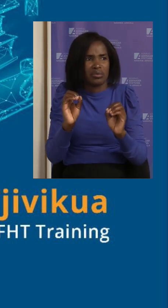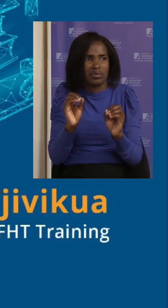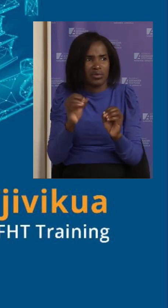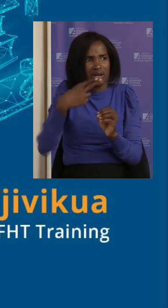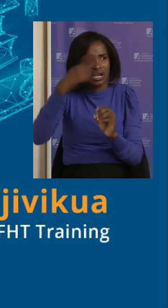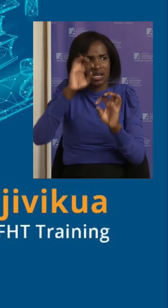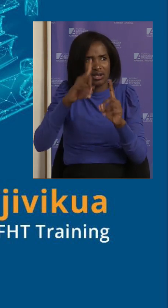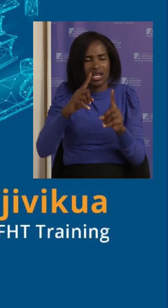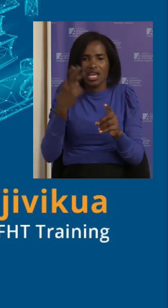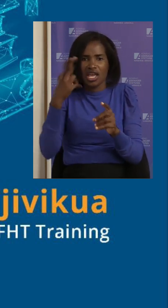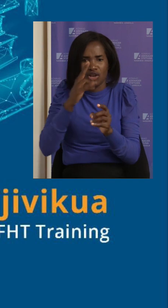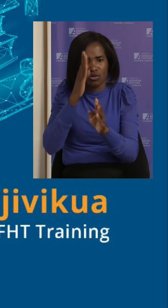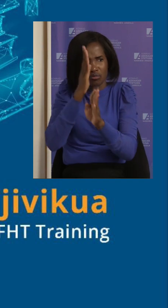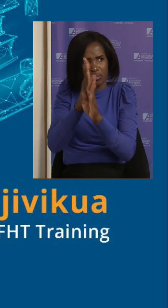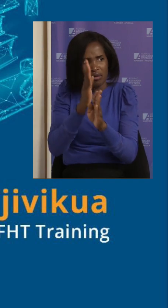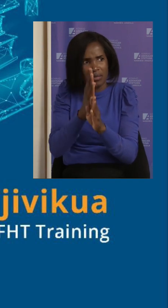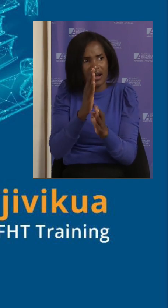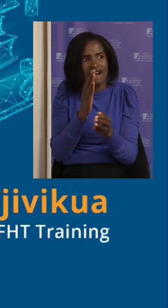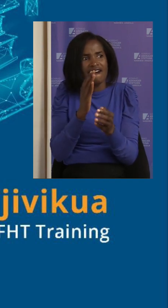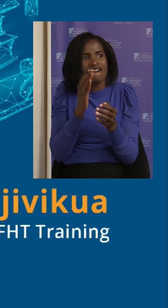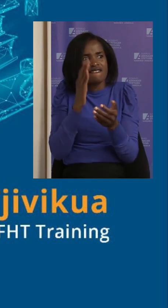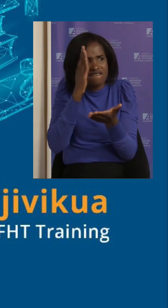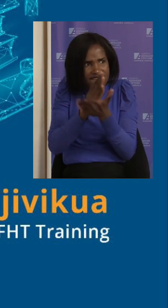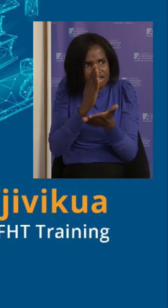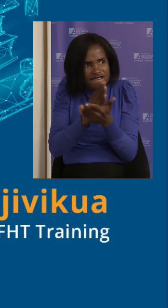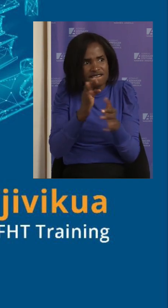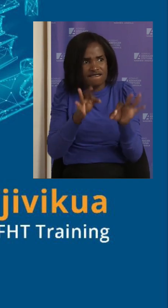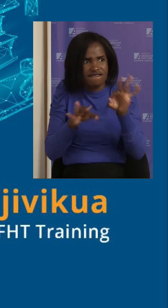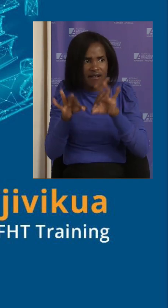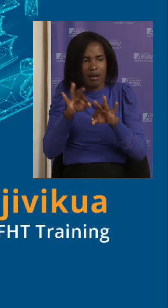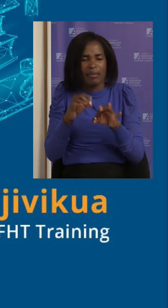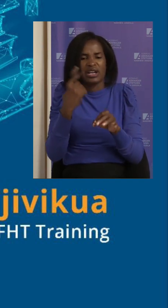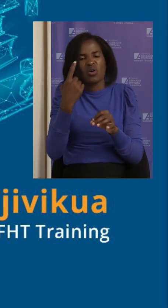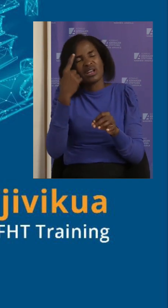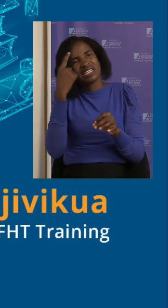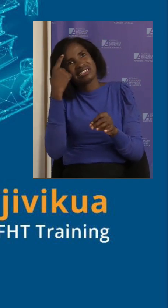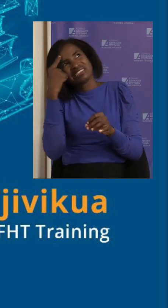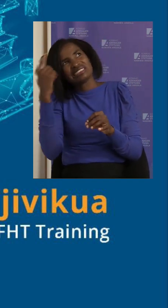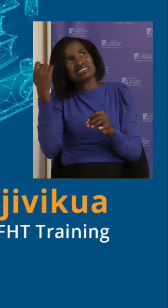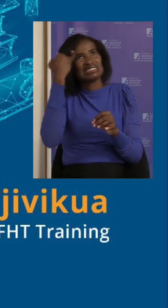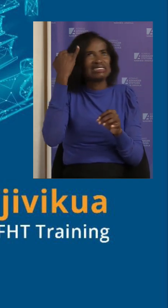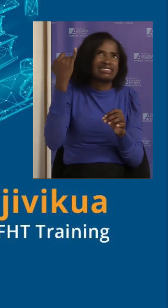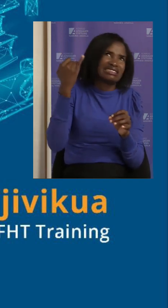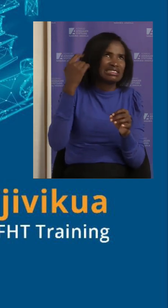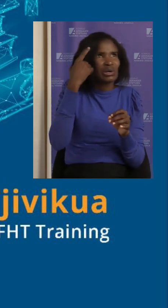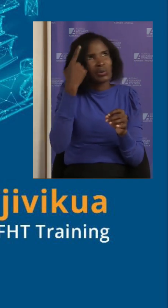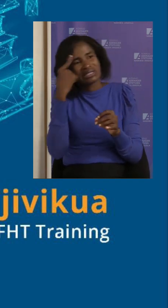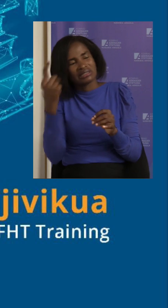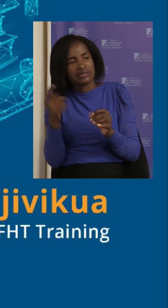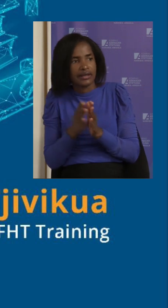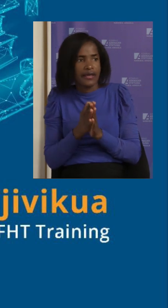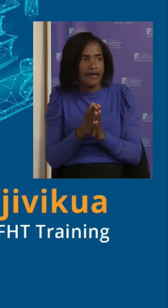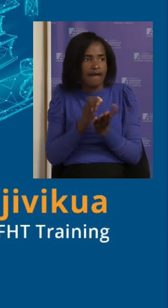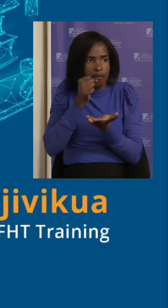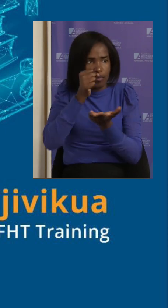based on specific scientific findings, but on random arguments. Funding for